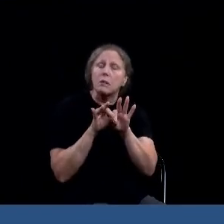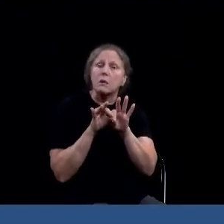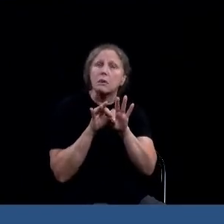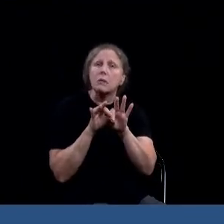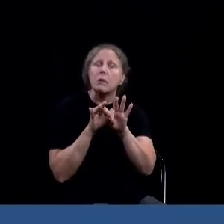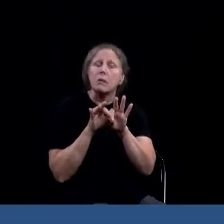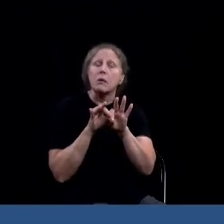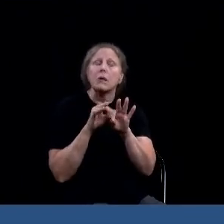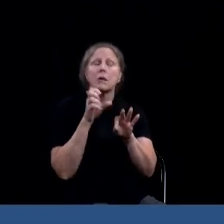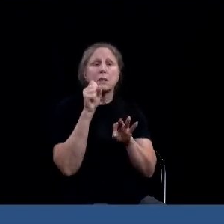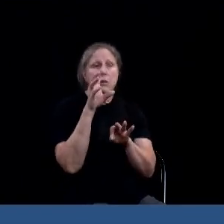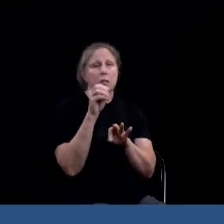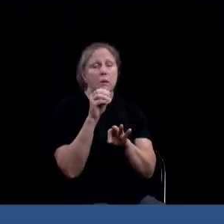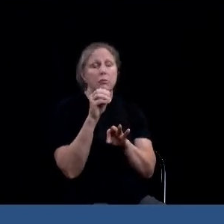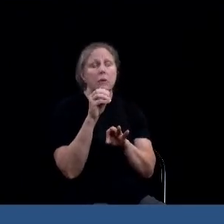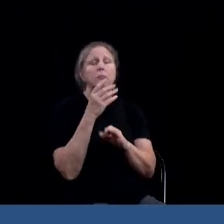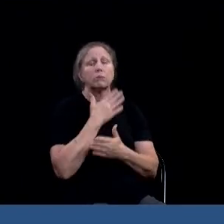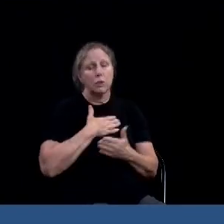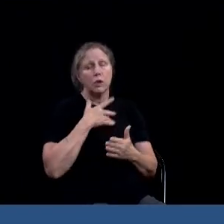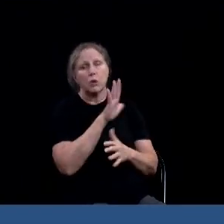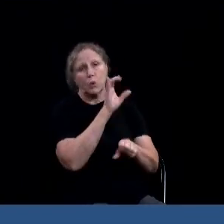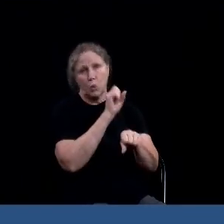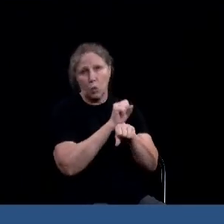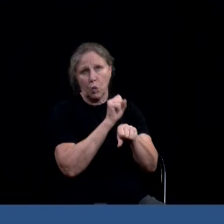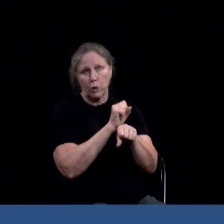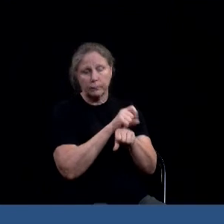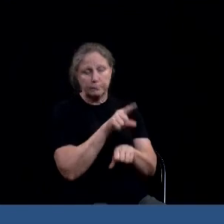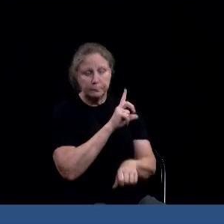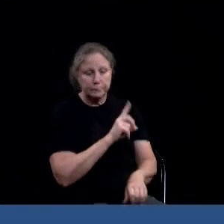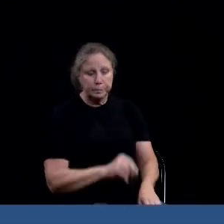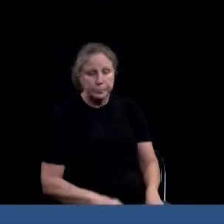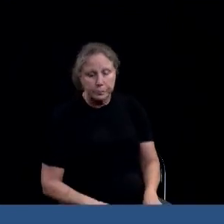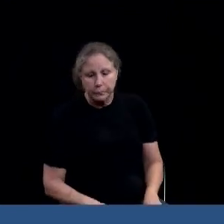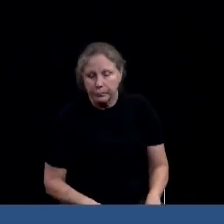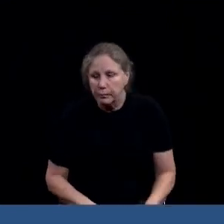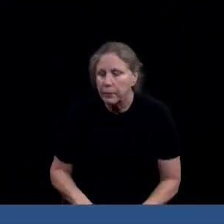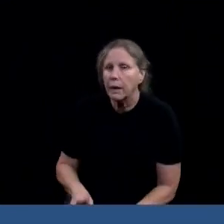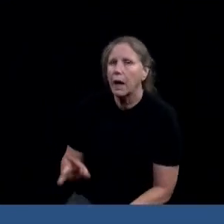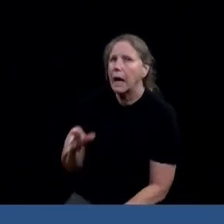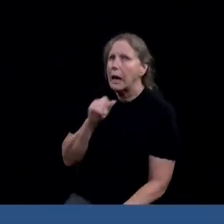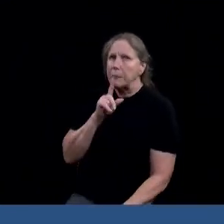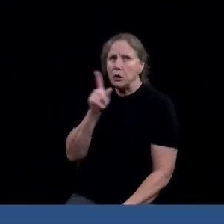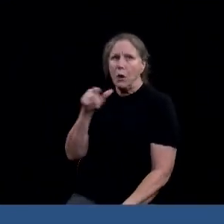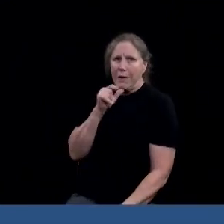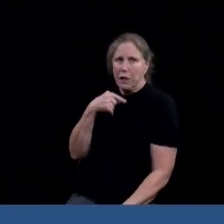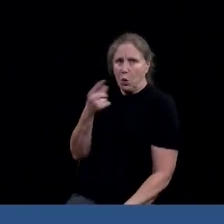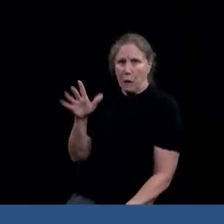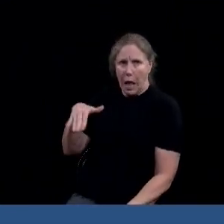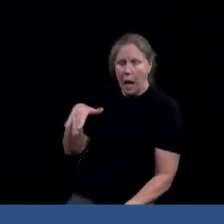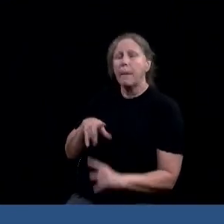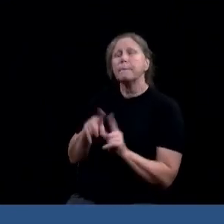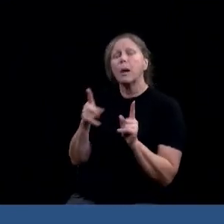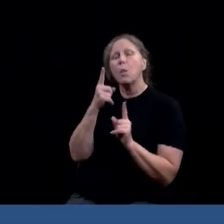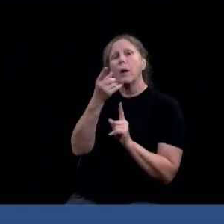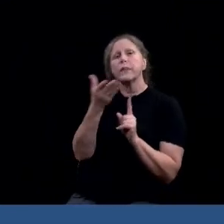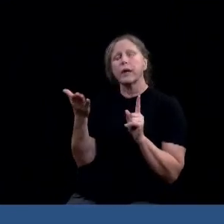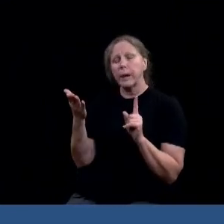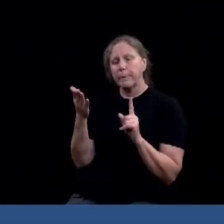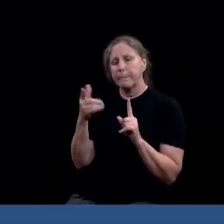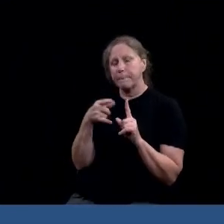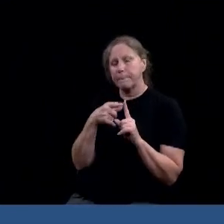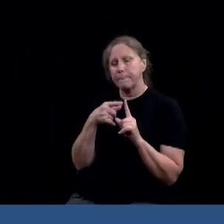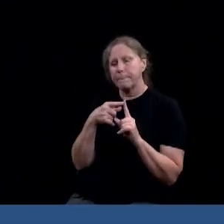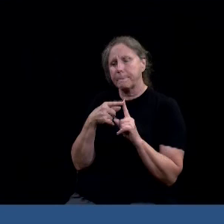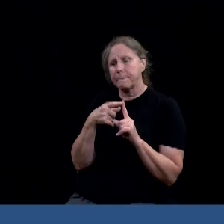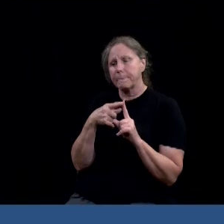the Housing Authority for that. I'm not sure if I mentioned it, but one of the things that we're required to do is